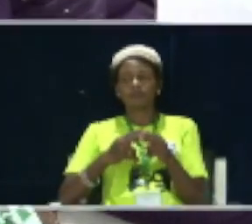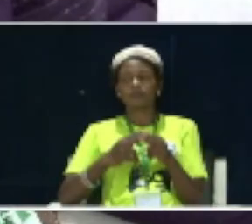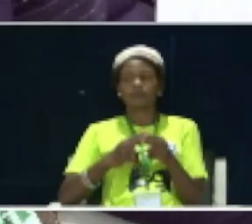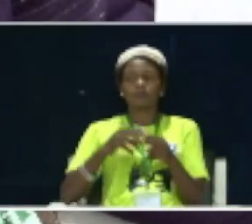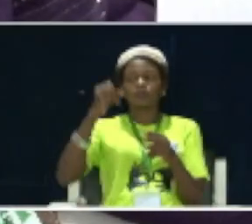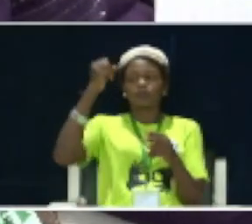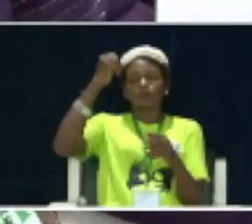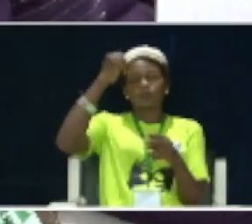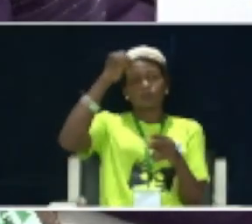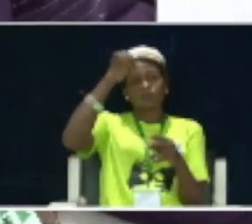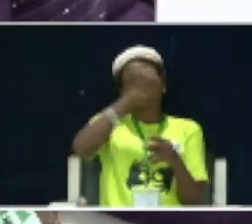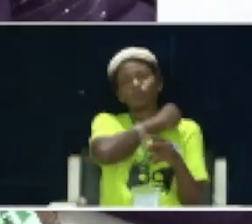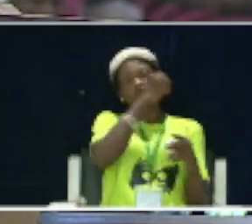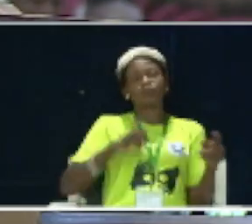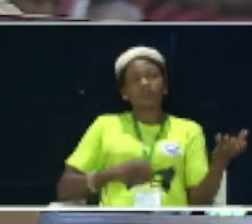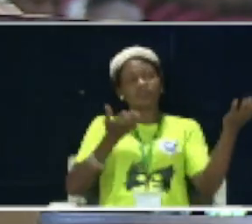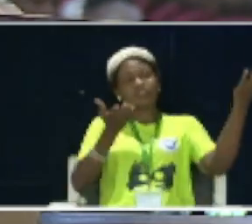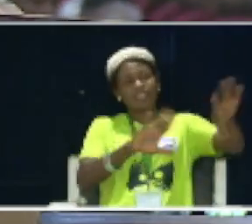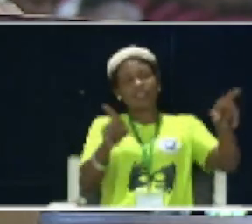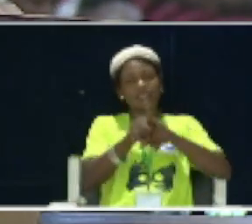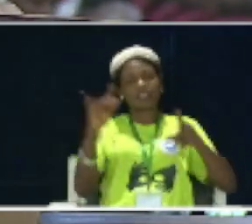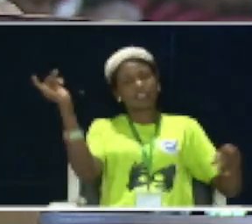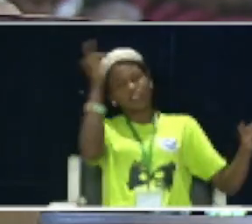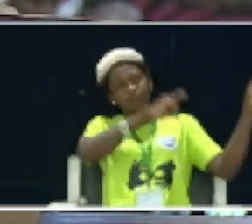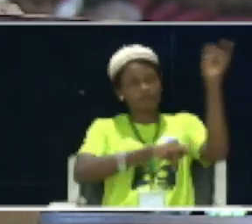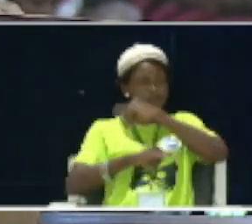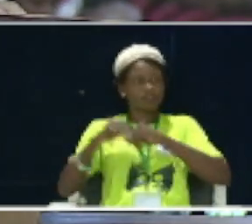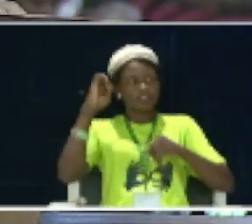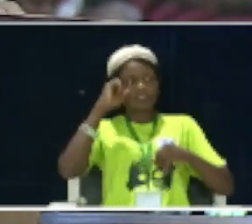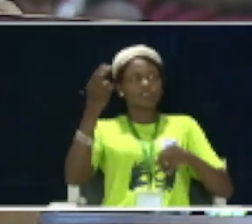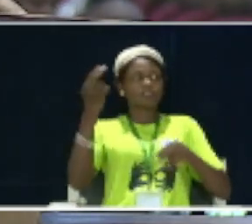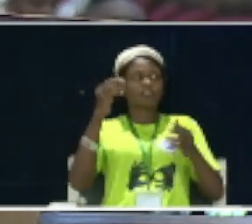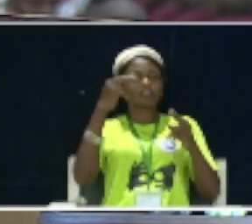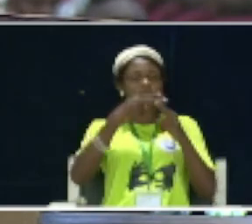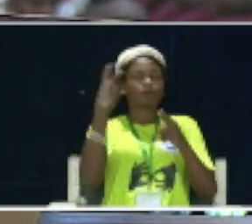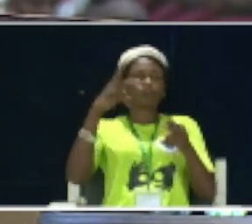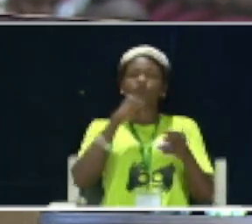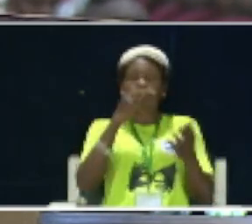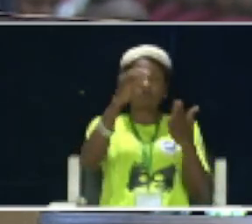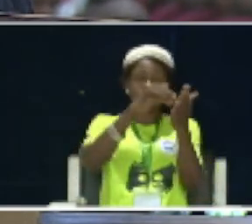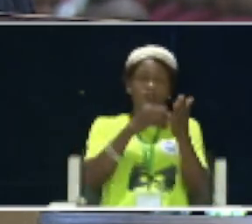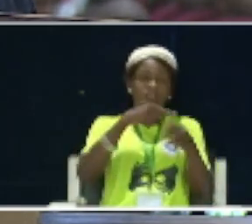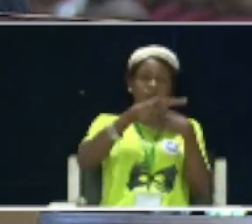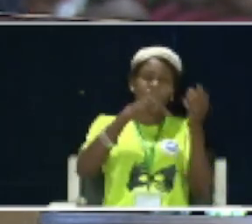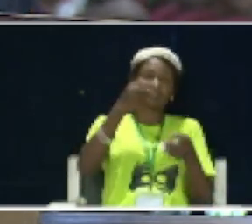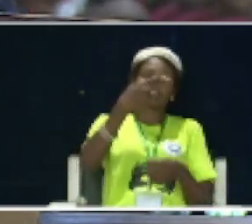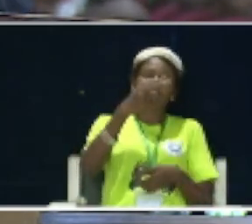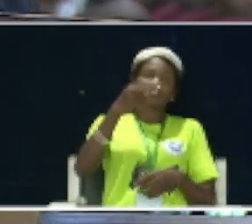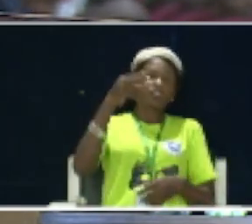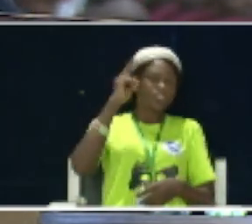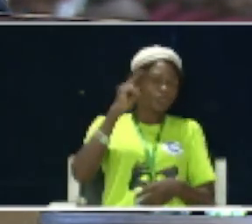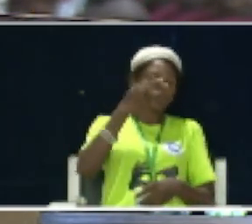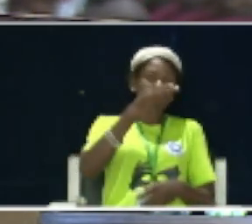Solomon died like a fool. His name was not listed among the heroes of faith. His glory